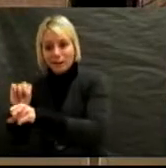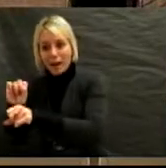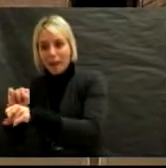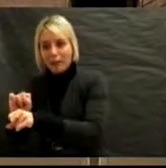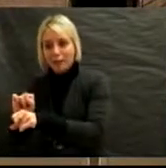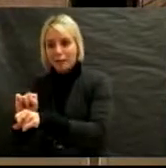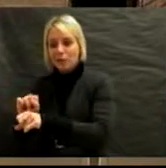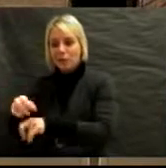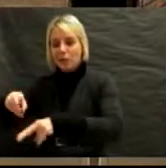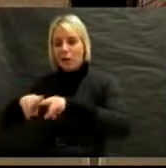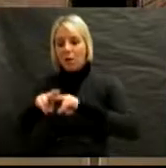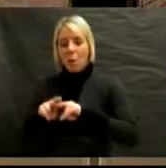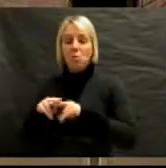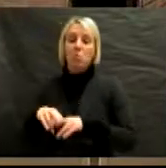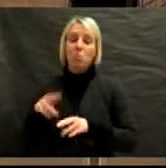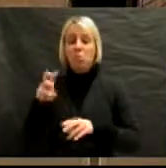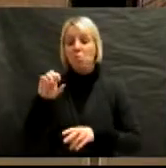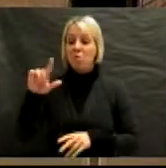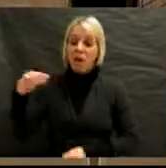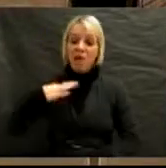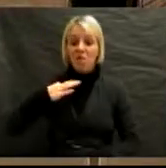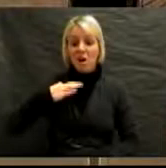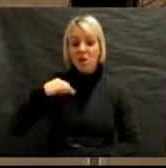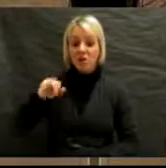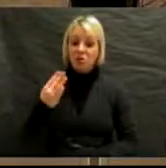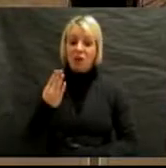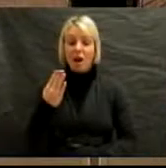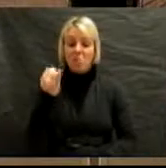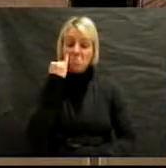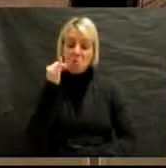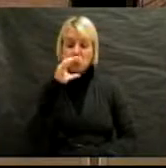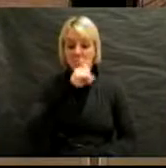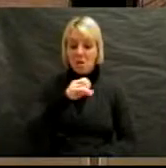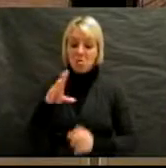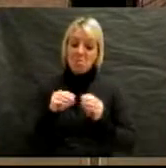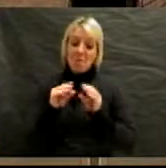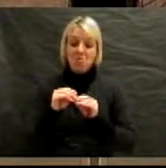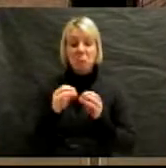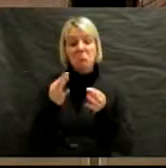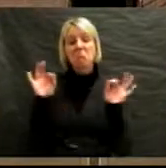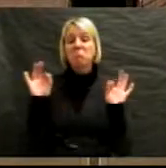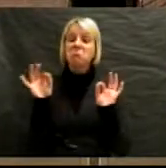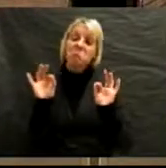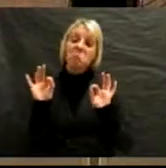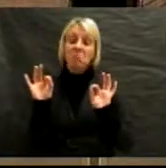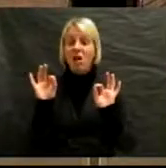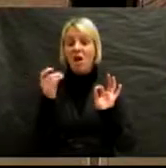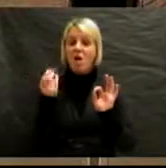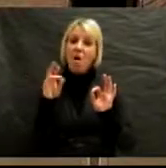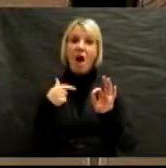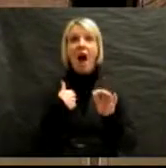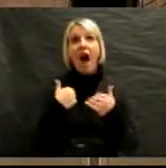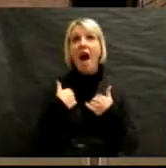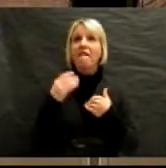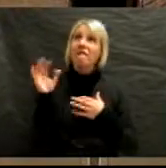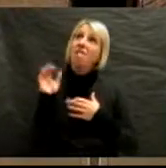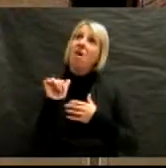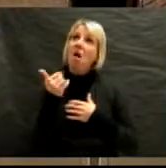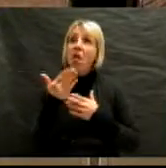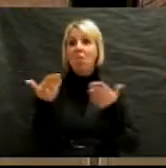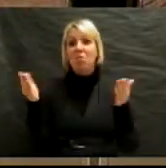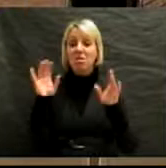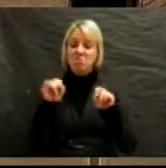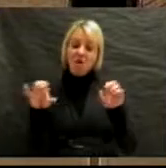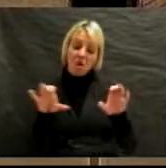much. Or I've got other ways, other things I can do today that'll make me some money, and I can't afford to go to